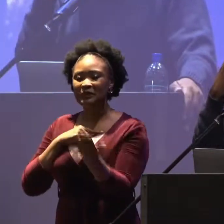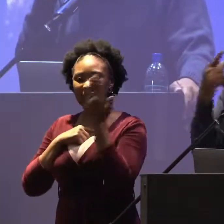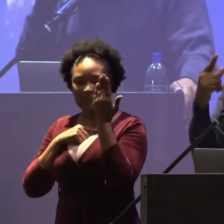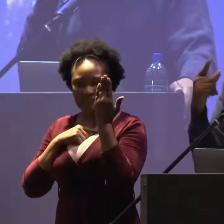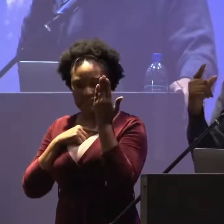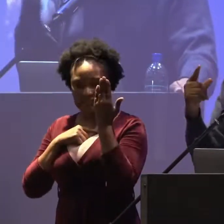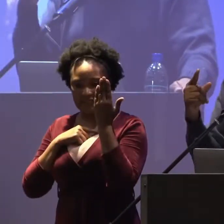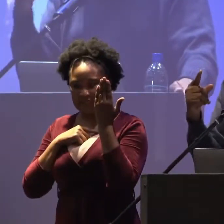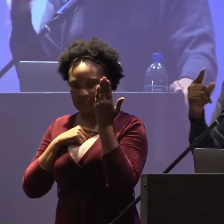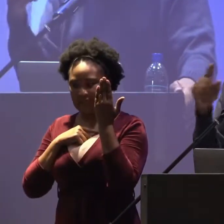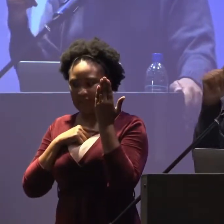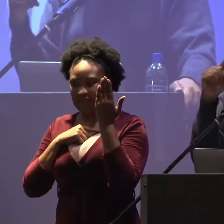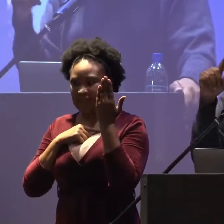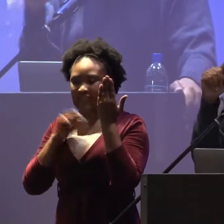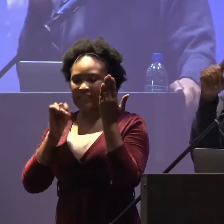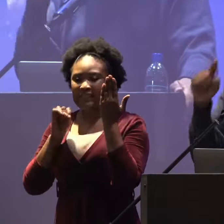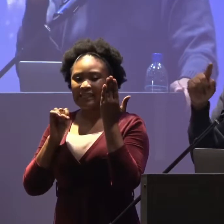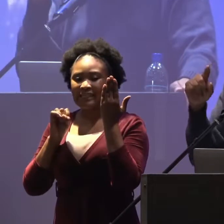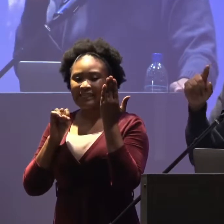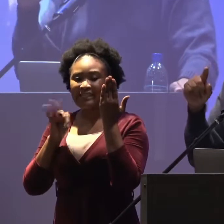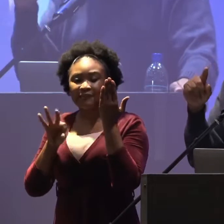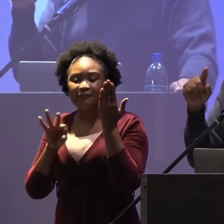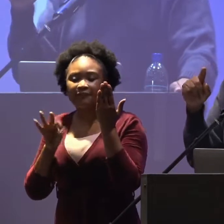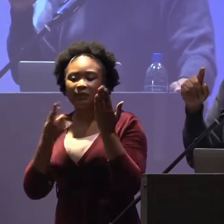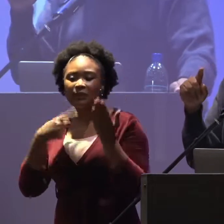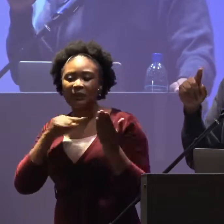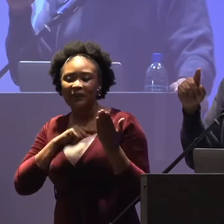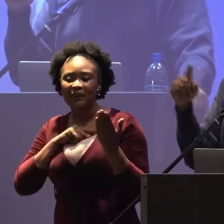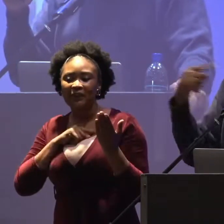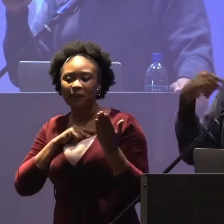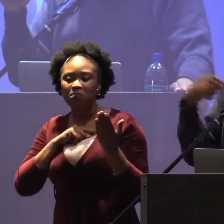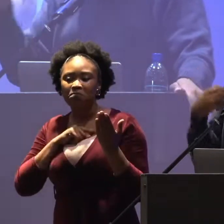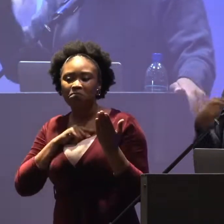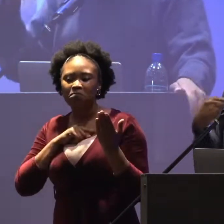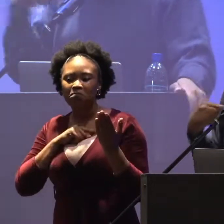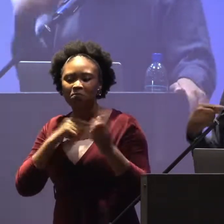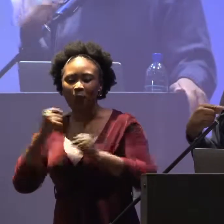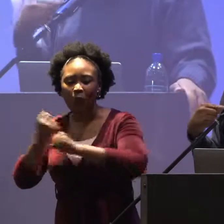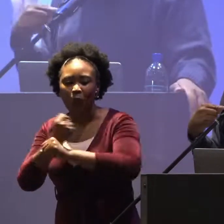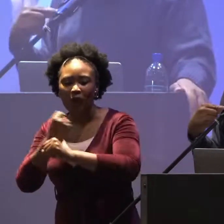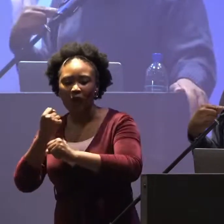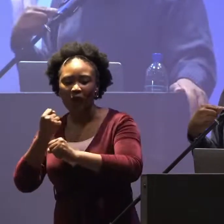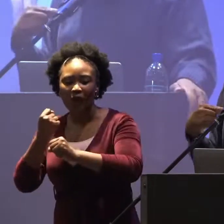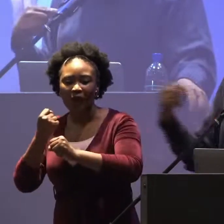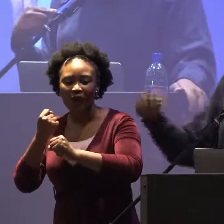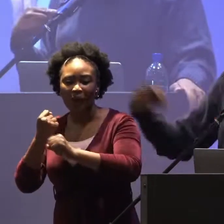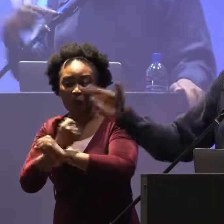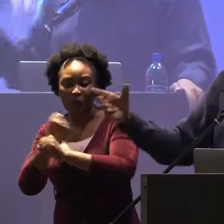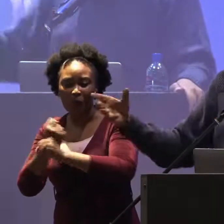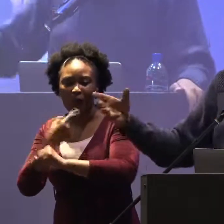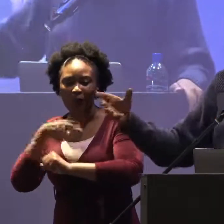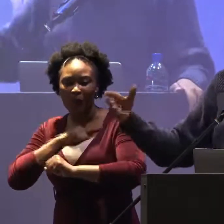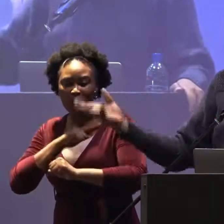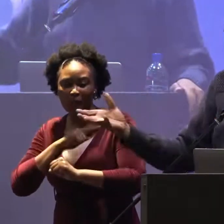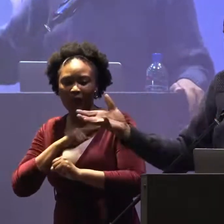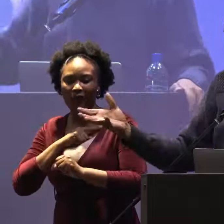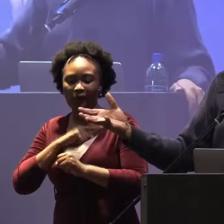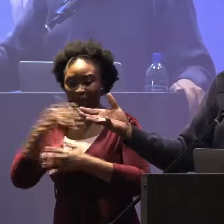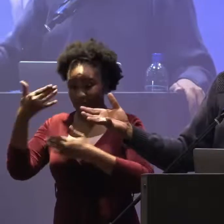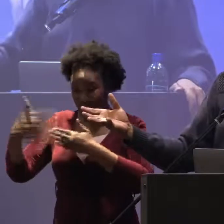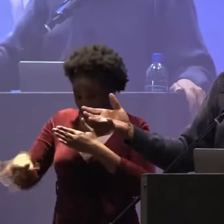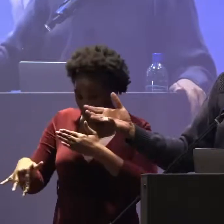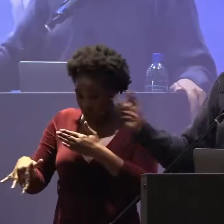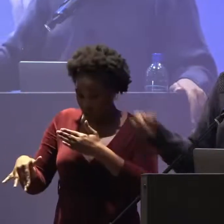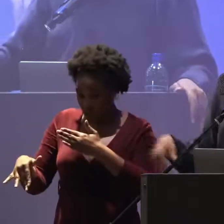as SAGNC when it comes to the work that we have stellarly completed.